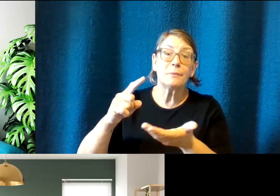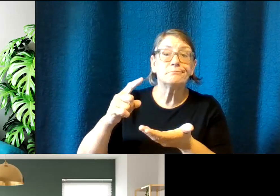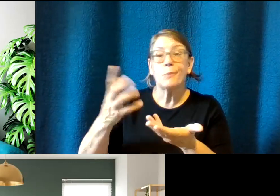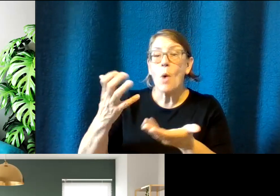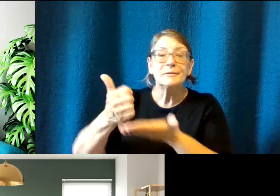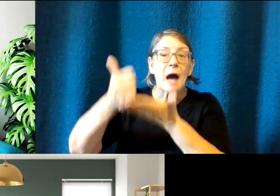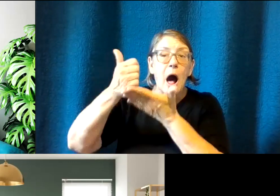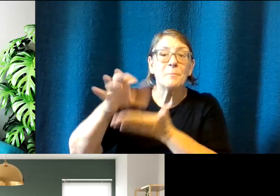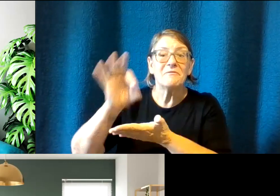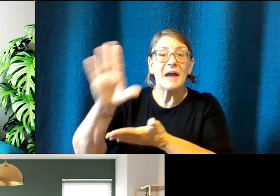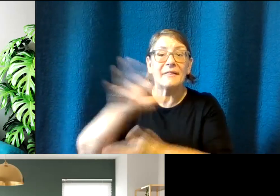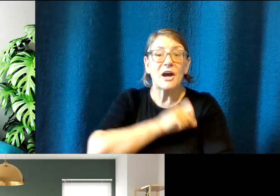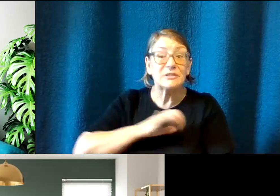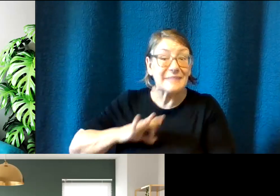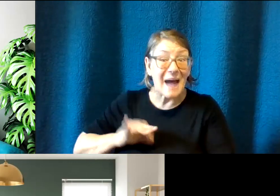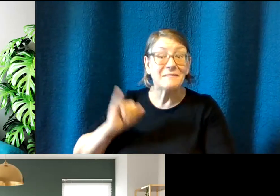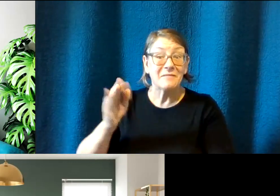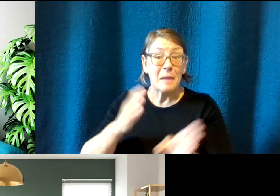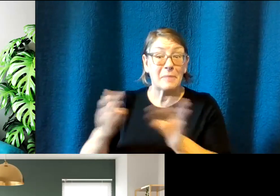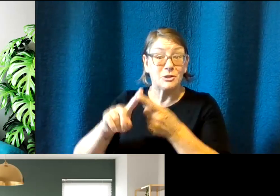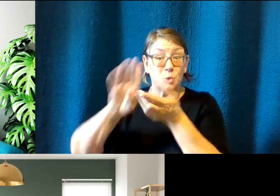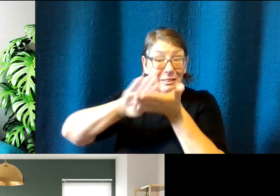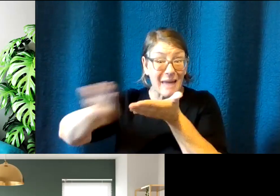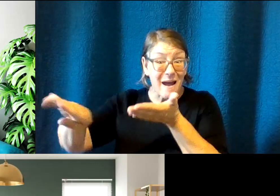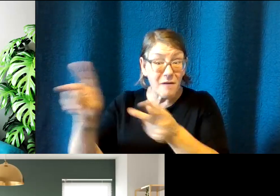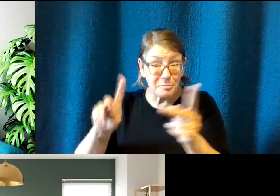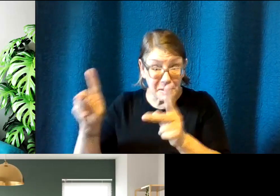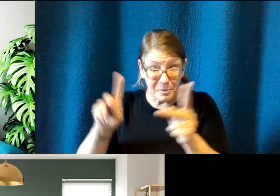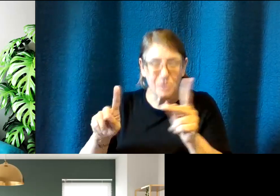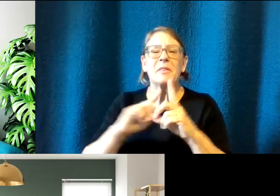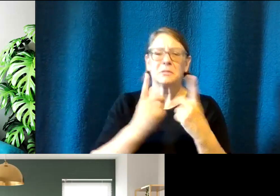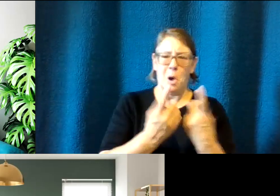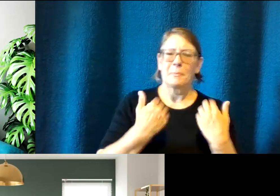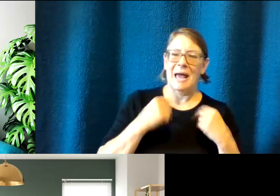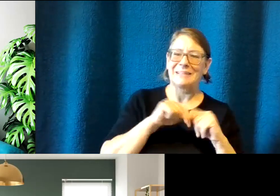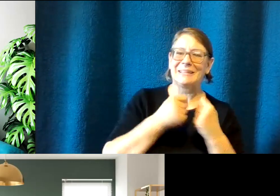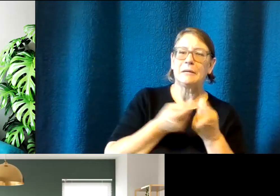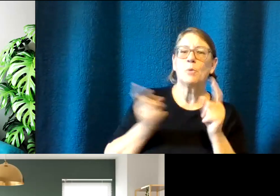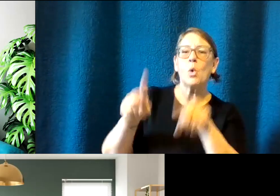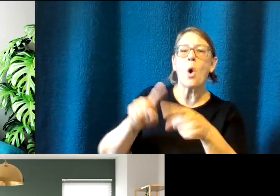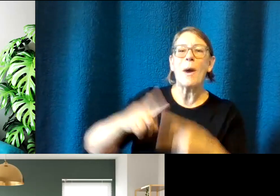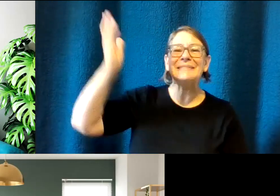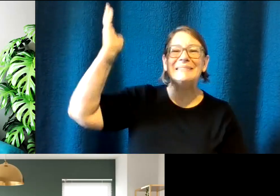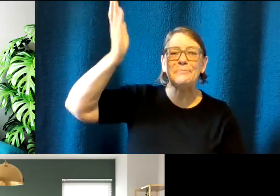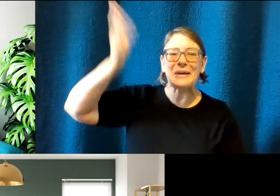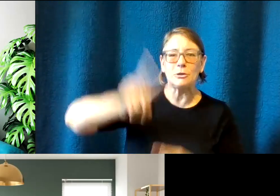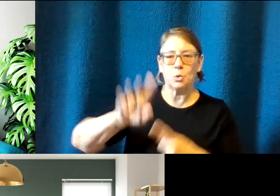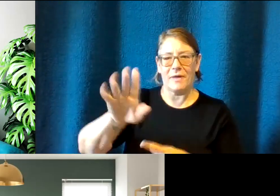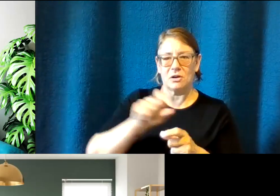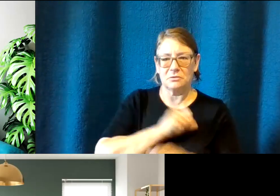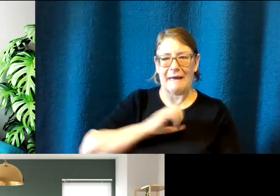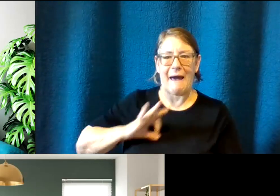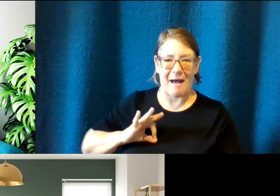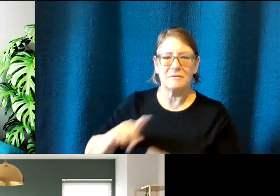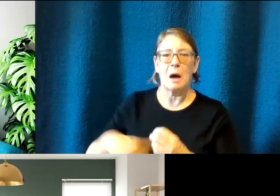their staff, if they're going to lay people off, the department will has a team that will go and speak to their staff about